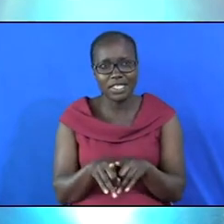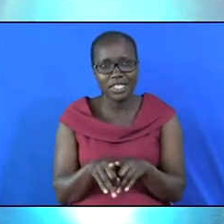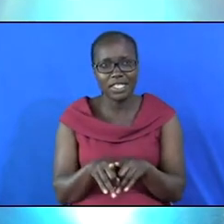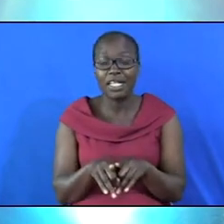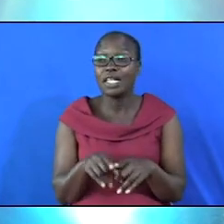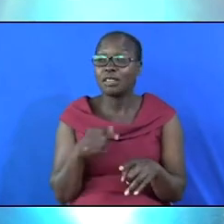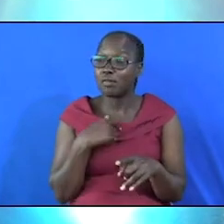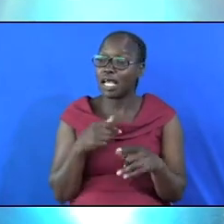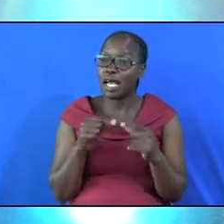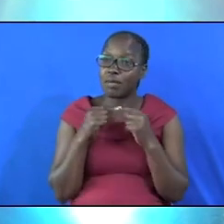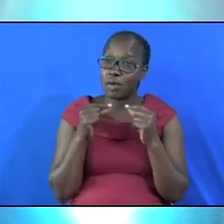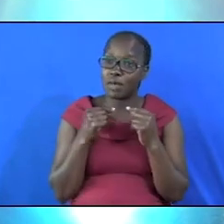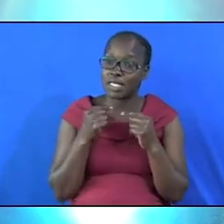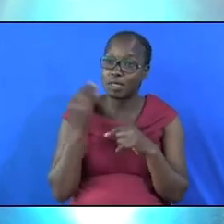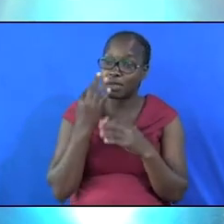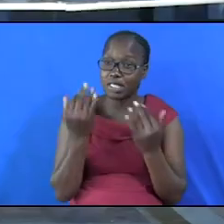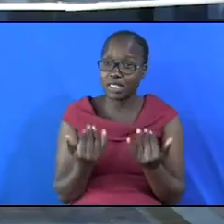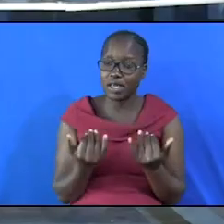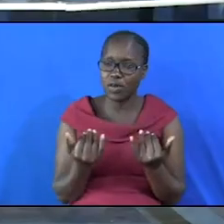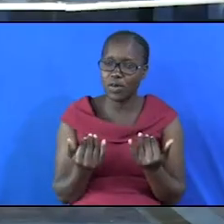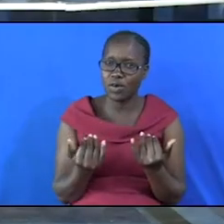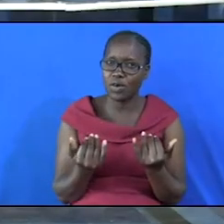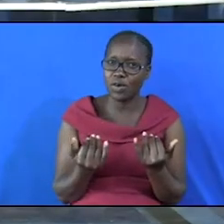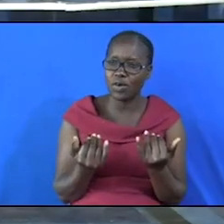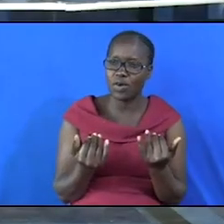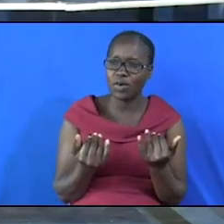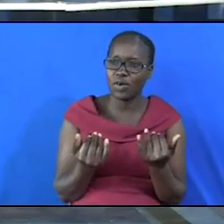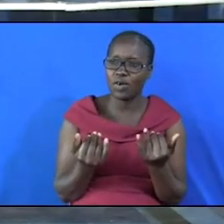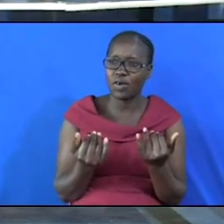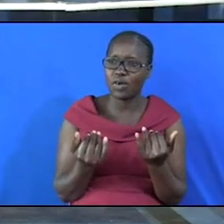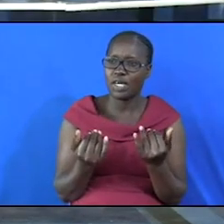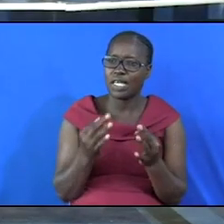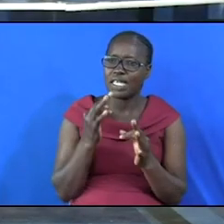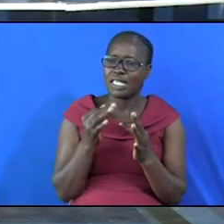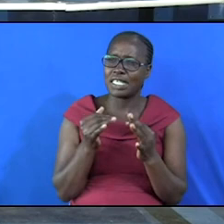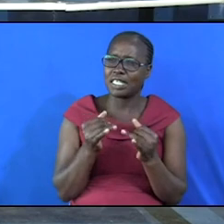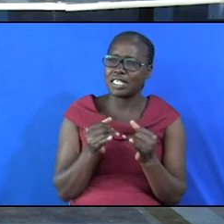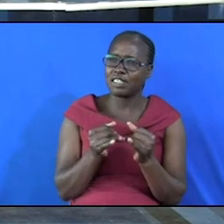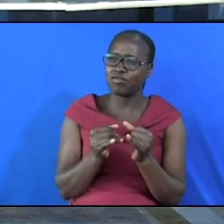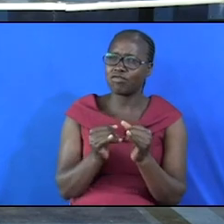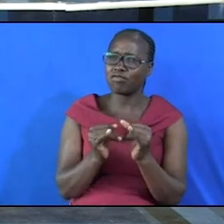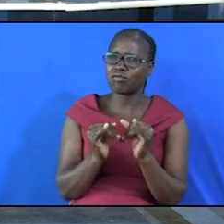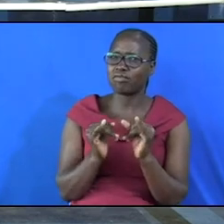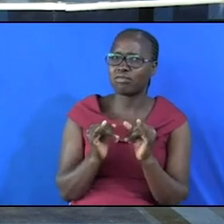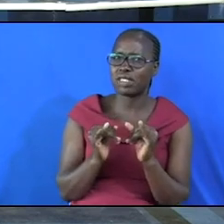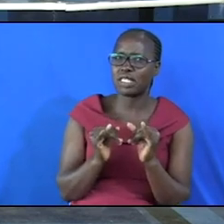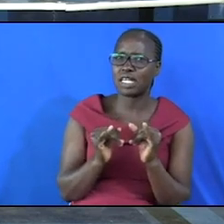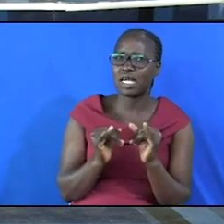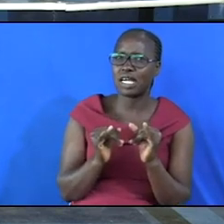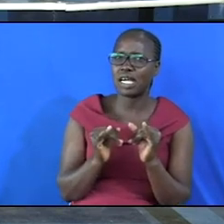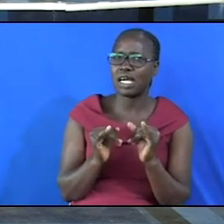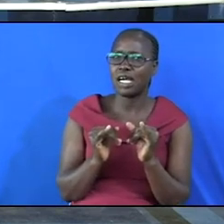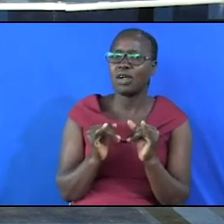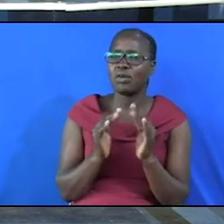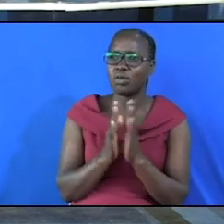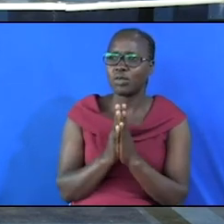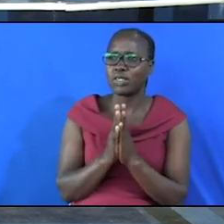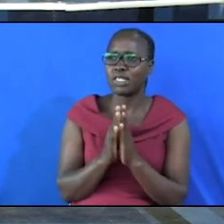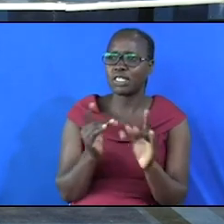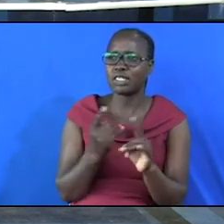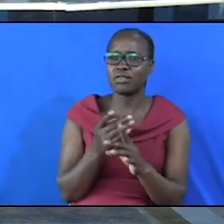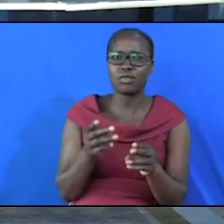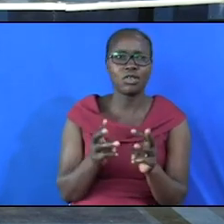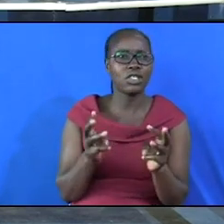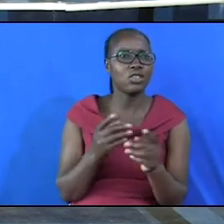Even me who's a pastor, preaching now. If you try to know that I will pray for you in a different manner, slap